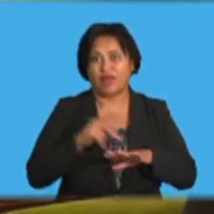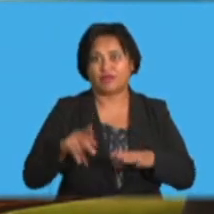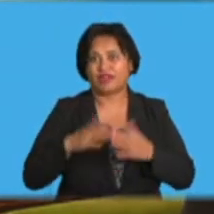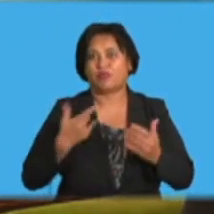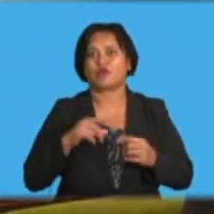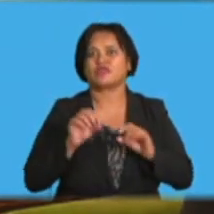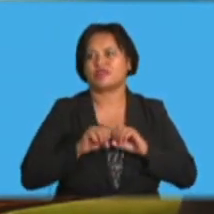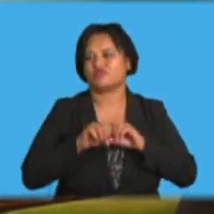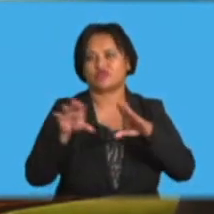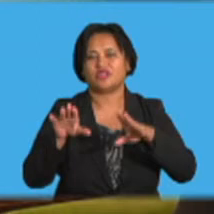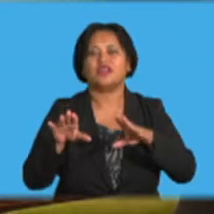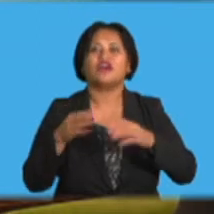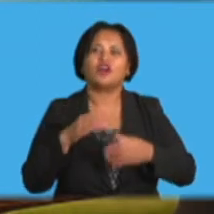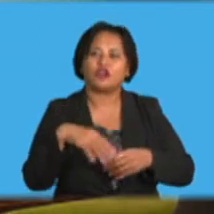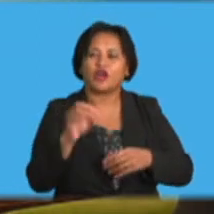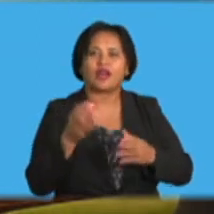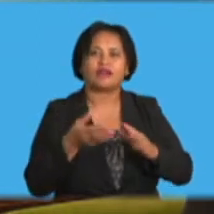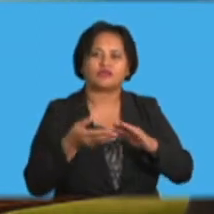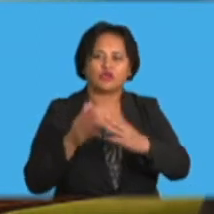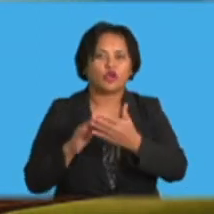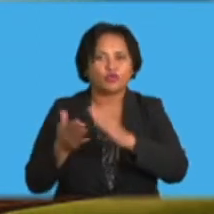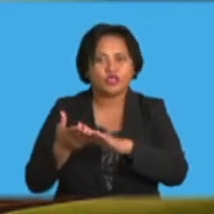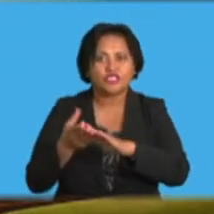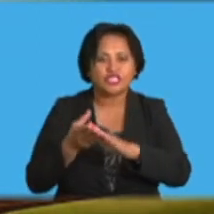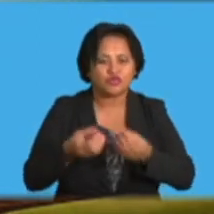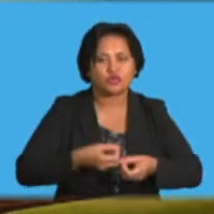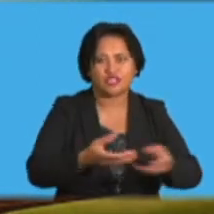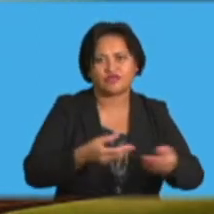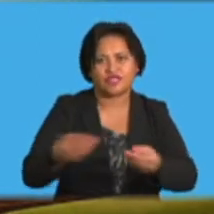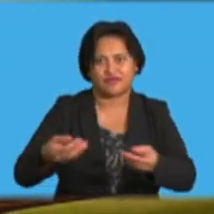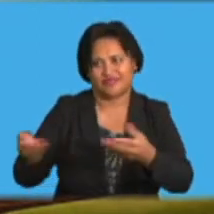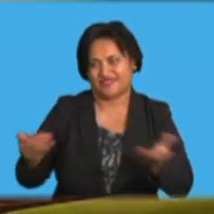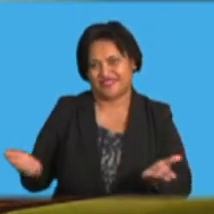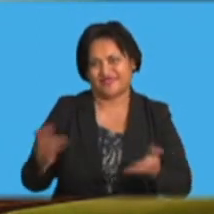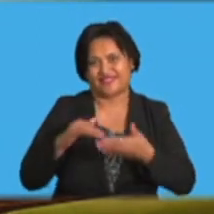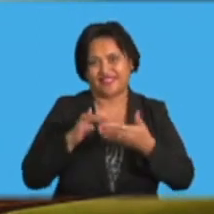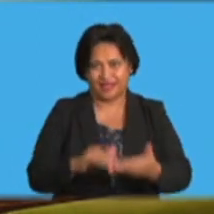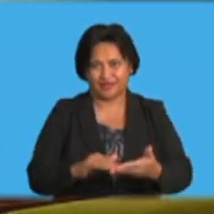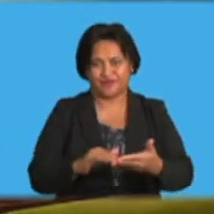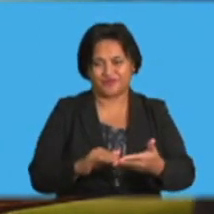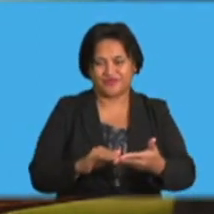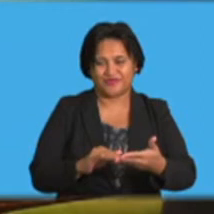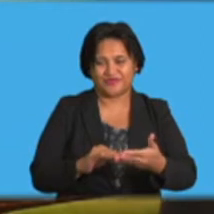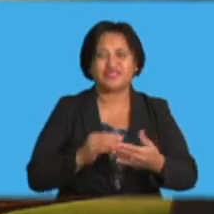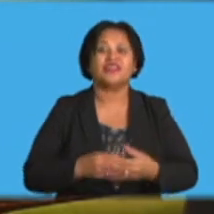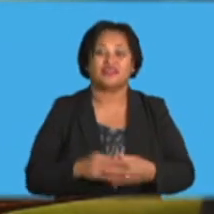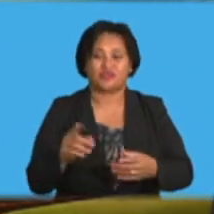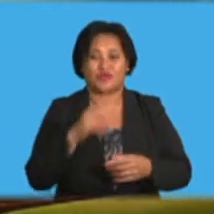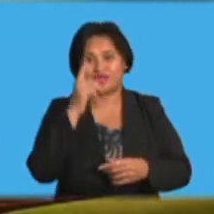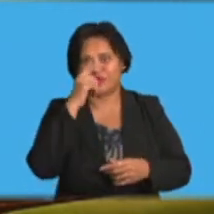the rollout of these initiatives are being carried out with integrity, and indeed we are responding to the needs of the ordinary Fijian